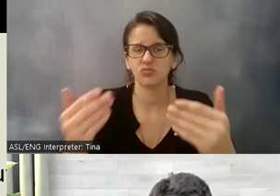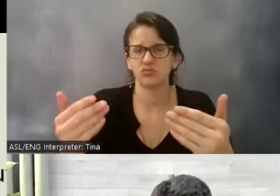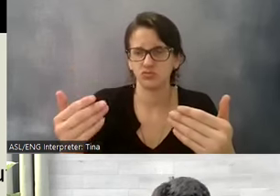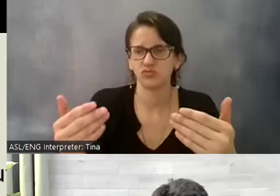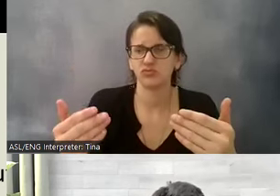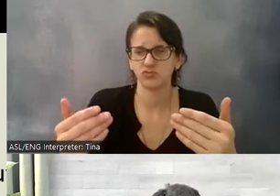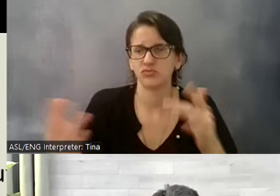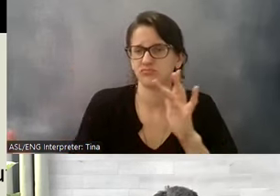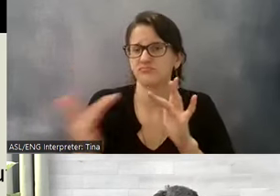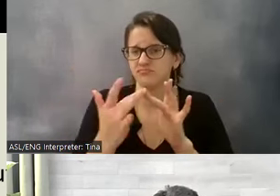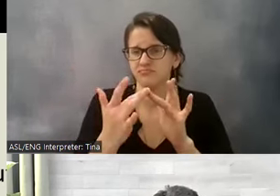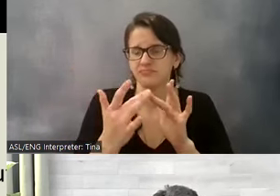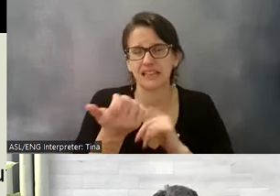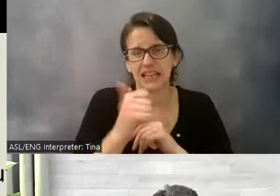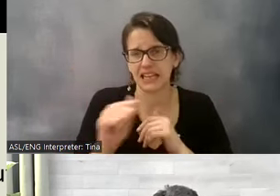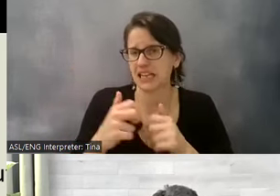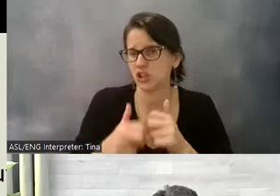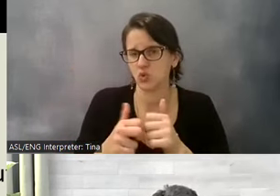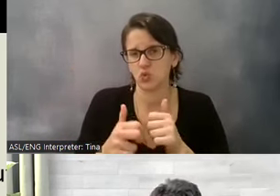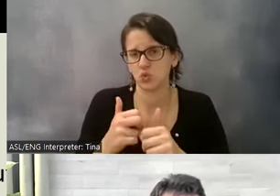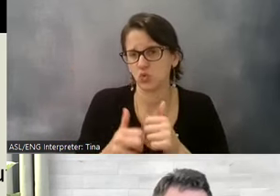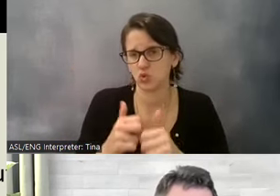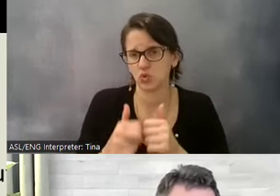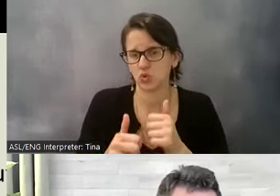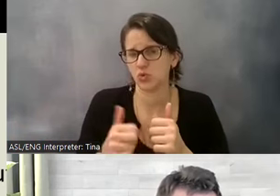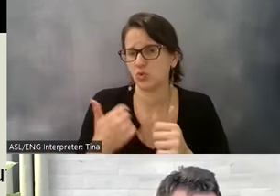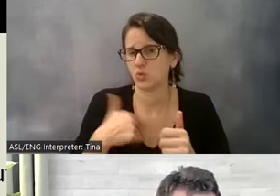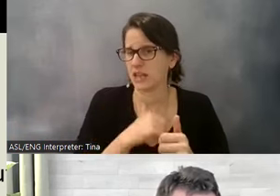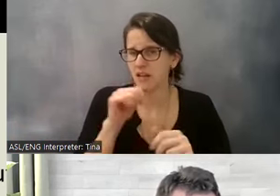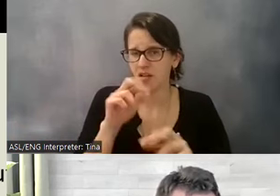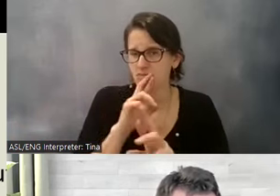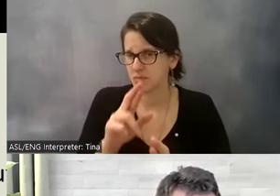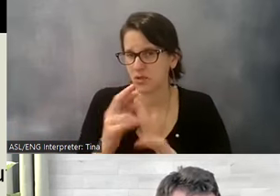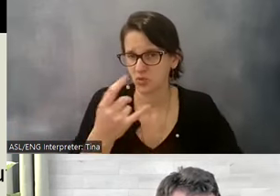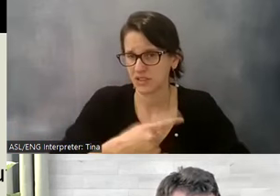with any issues that we didn't get to today.